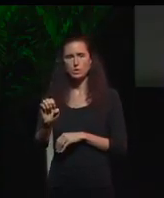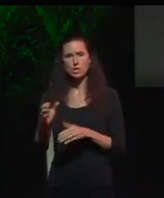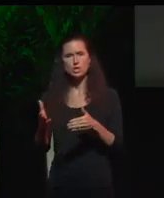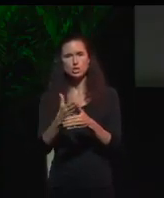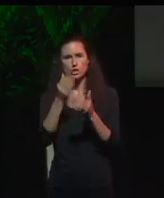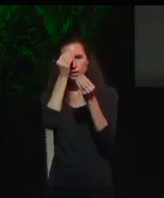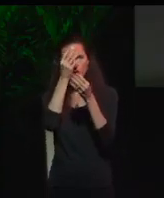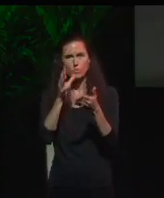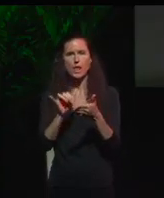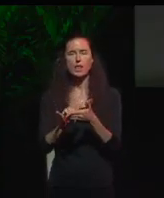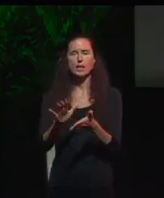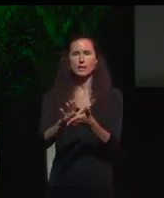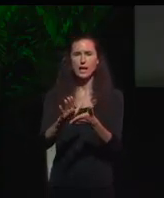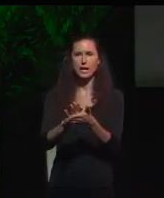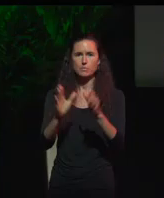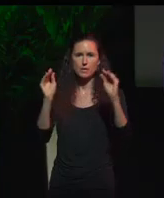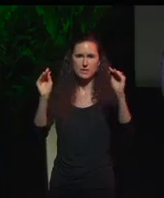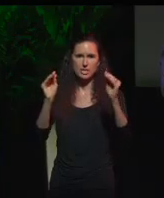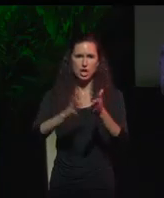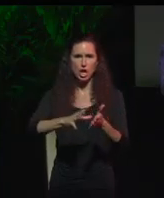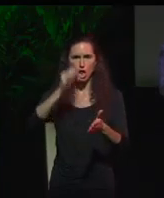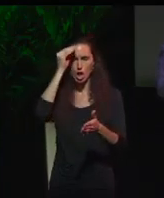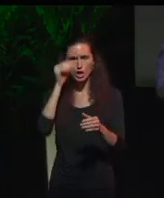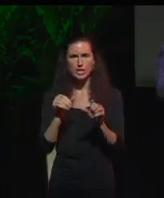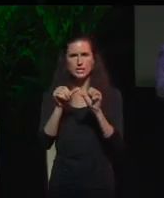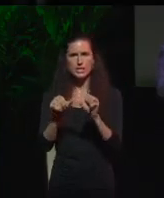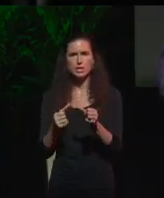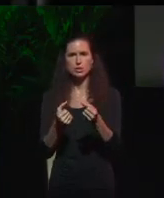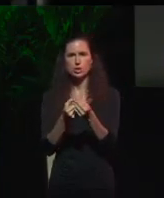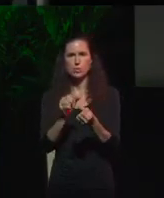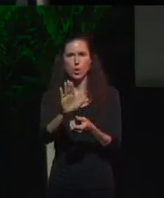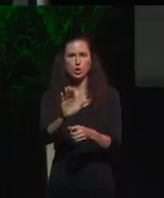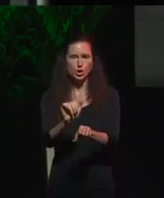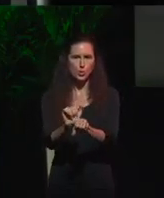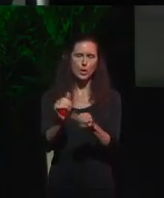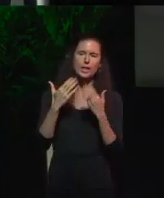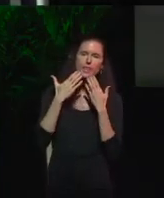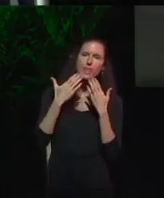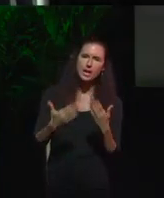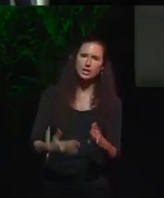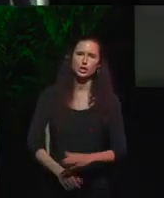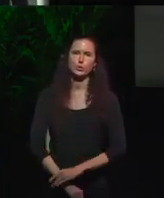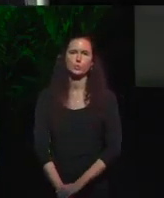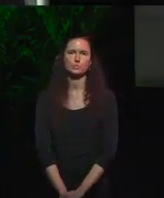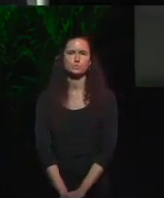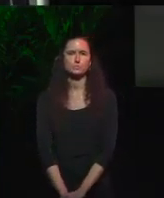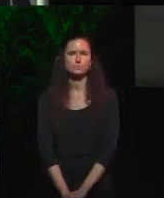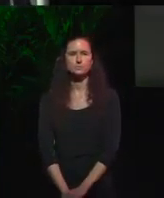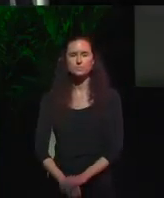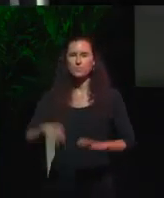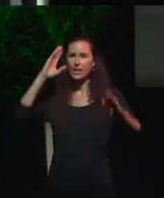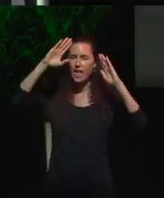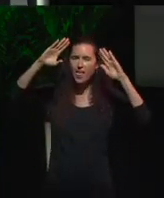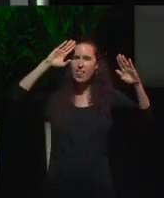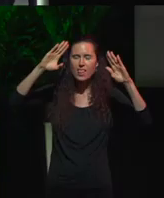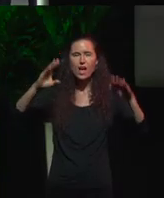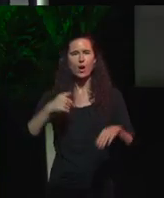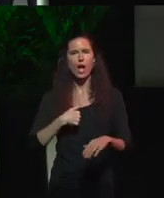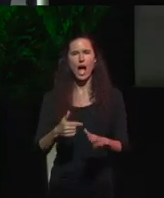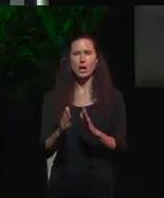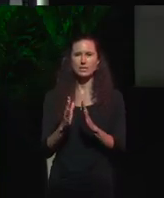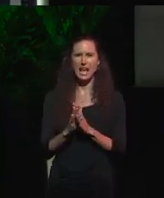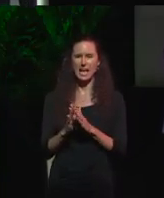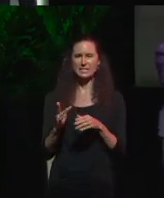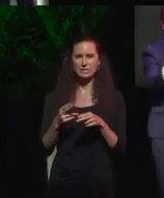Academy for Teaching and Learning continues to support your work. Thank you. Hello, everyone. I was asked to be